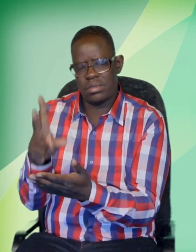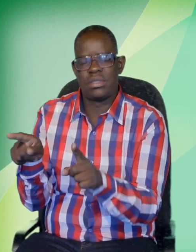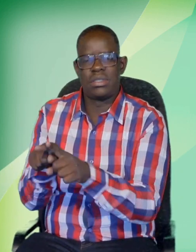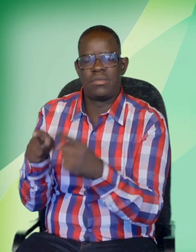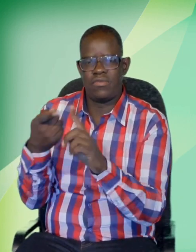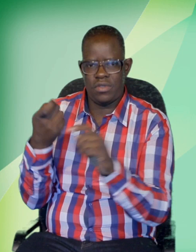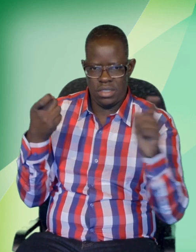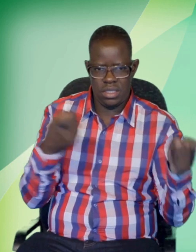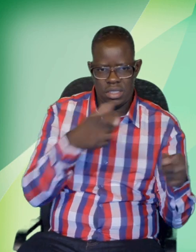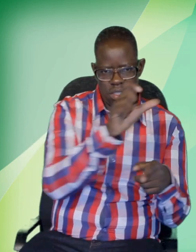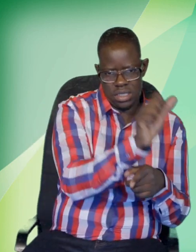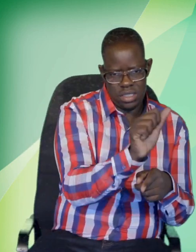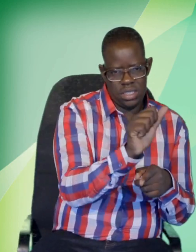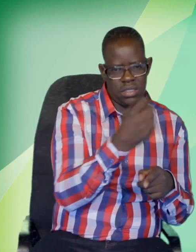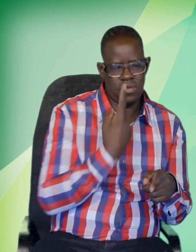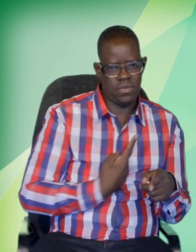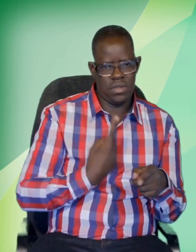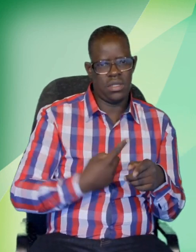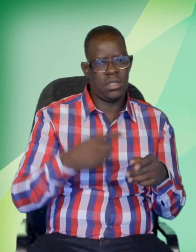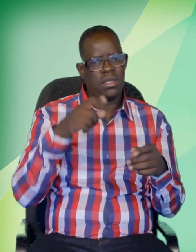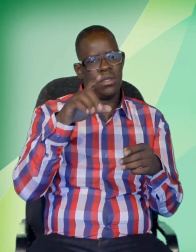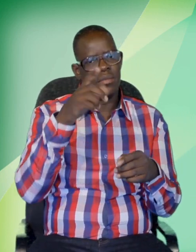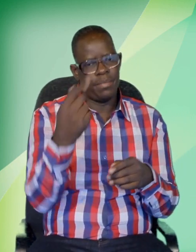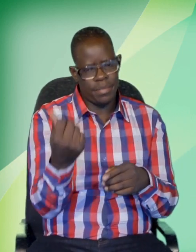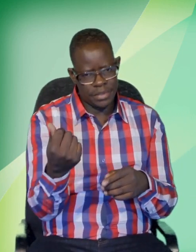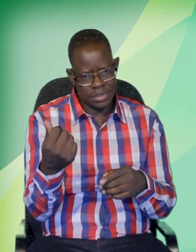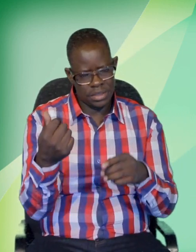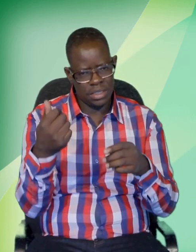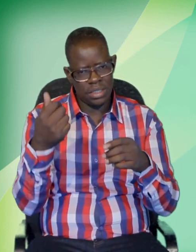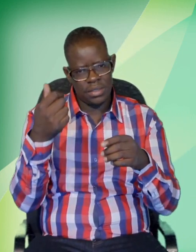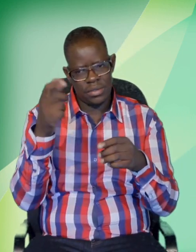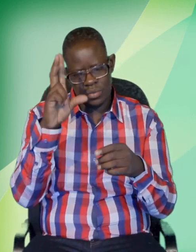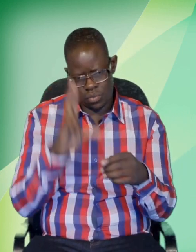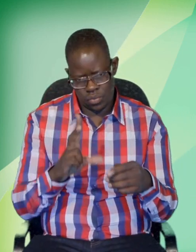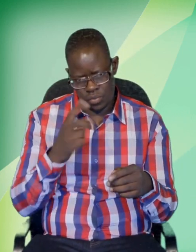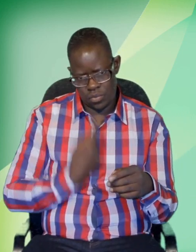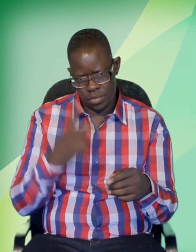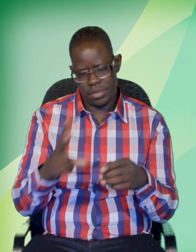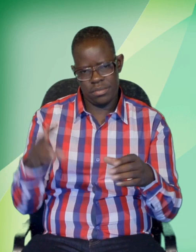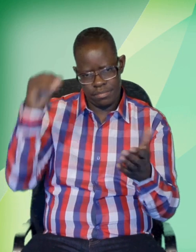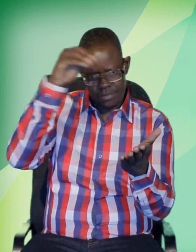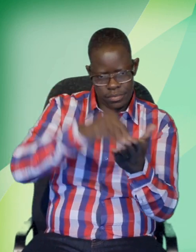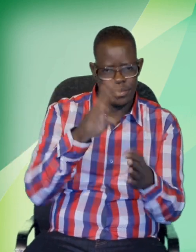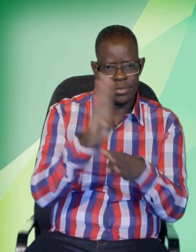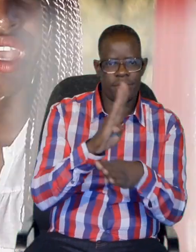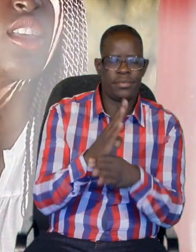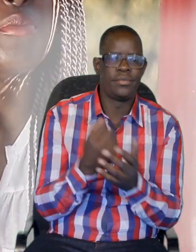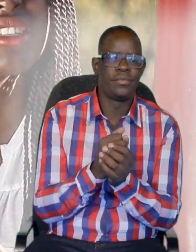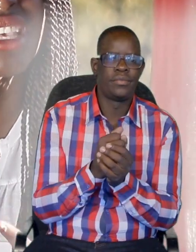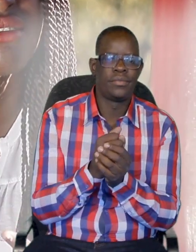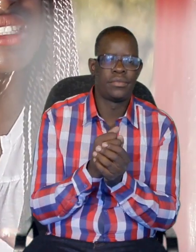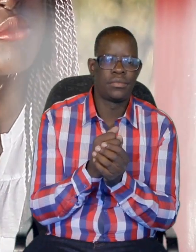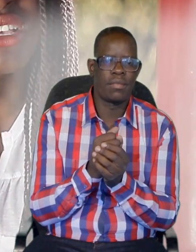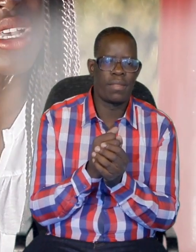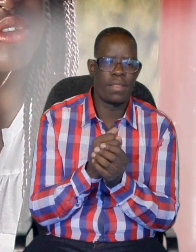assets. The owner's equity, which is capital, is the claim of the owner against those assets. Can you